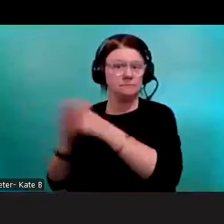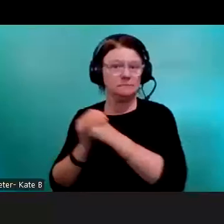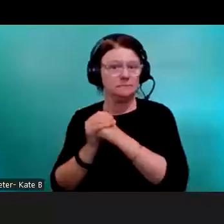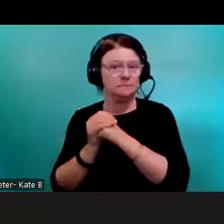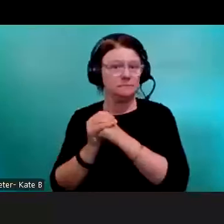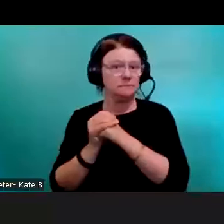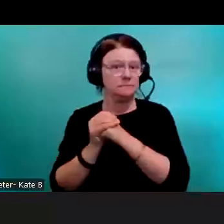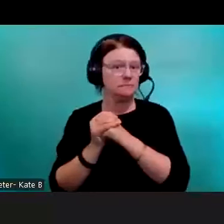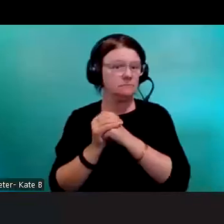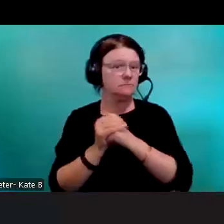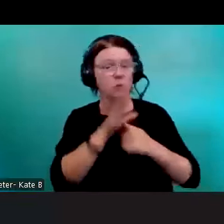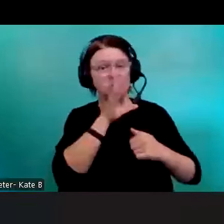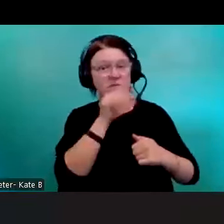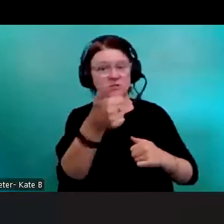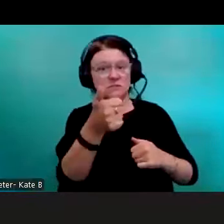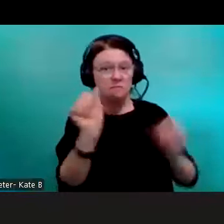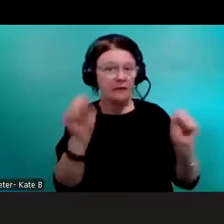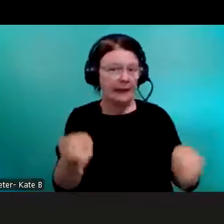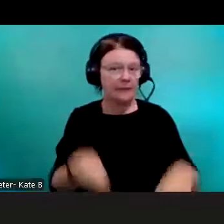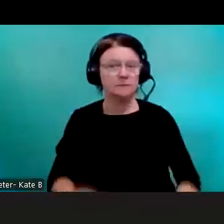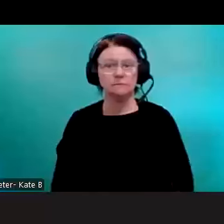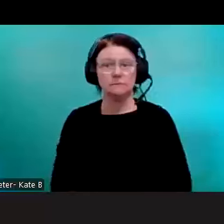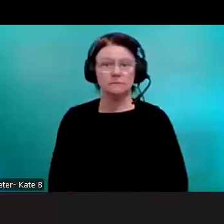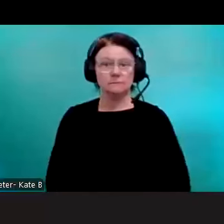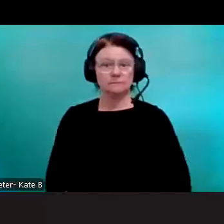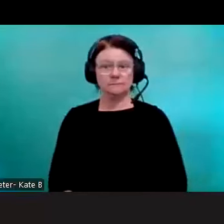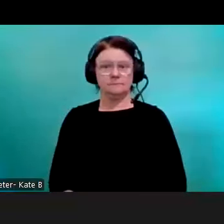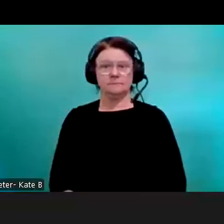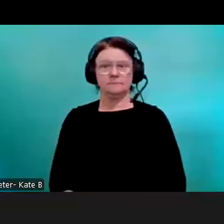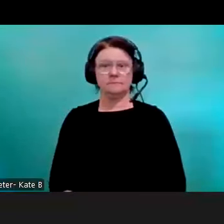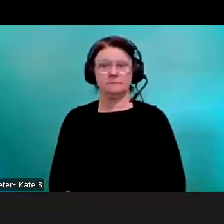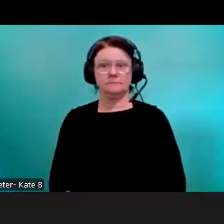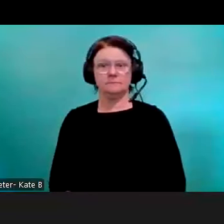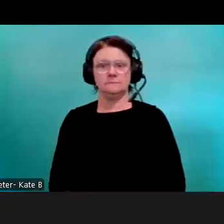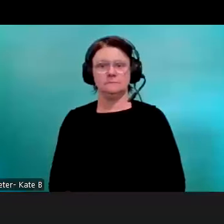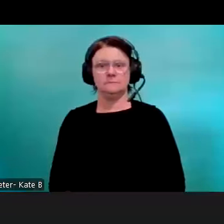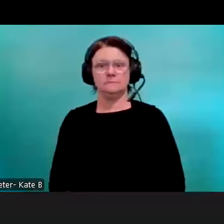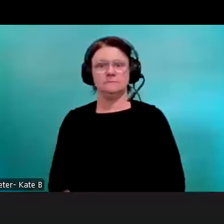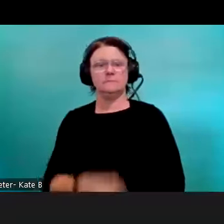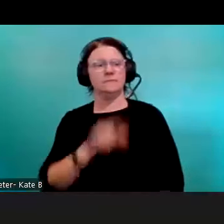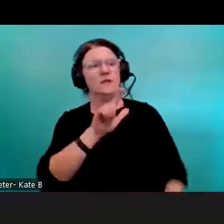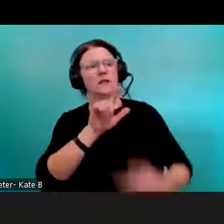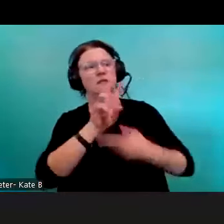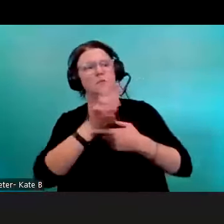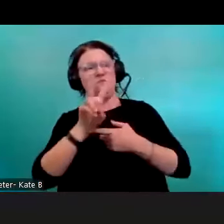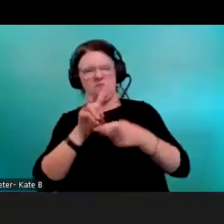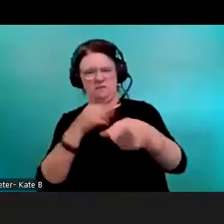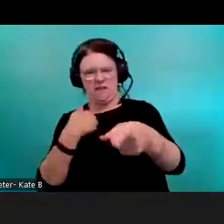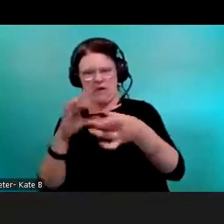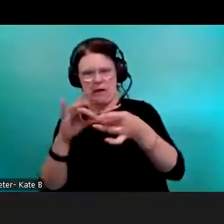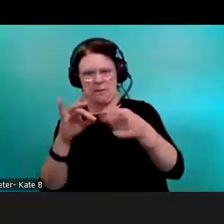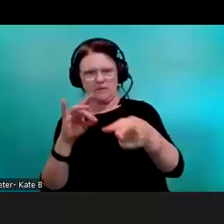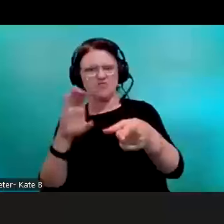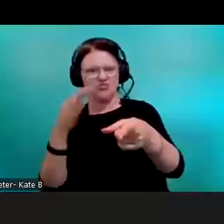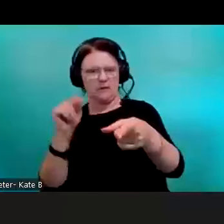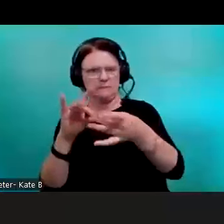can just come off mute and ask. Jenny, we had a great comment in the